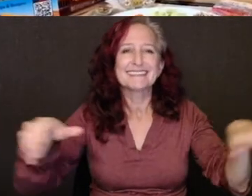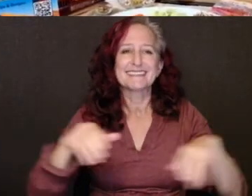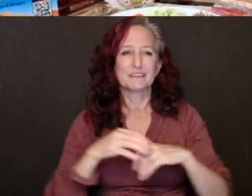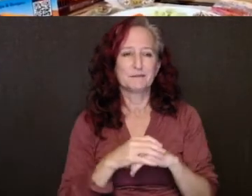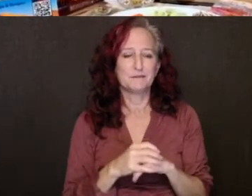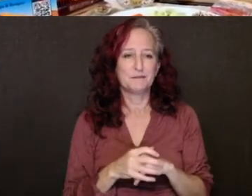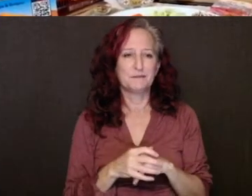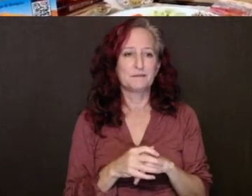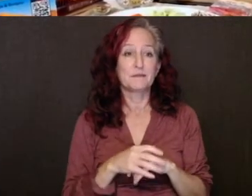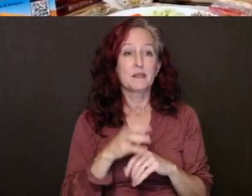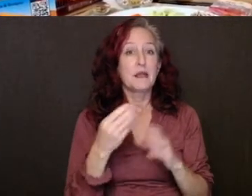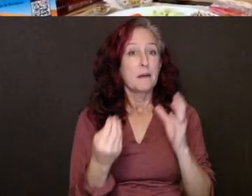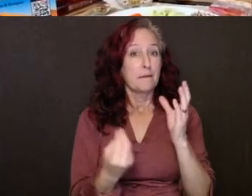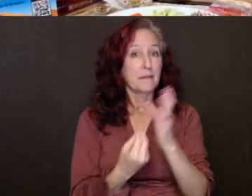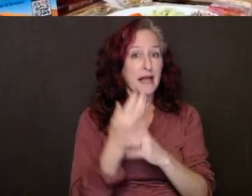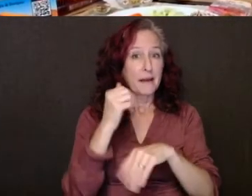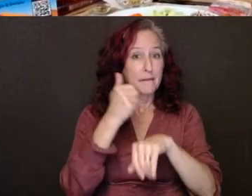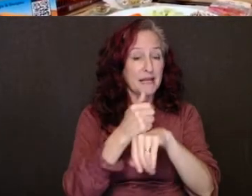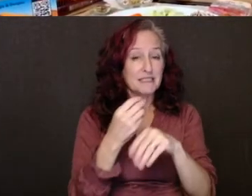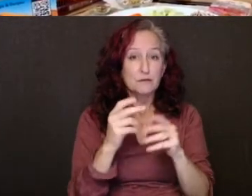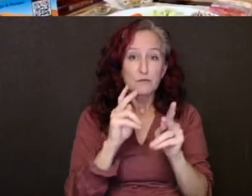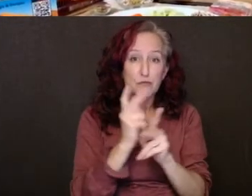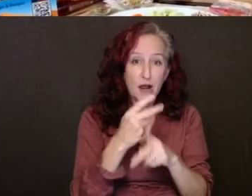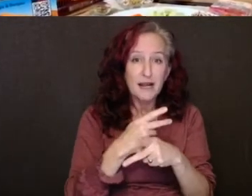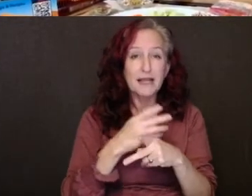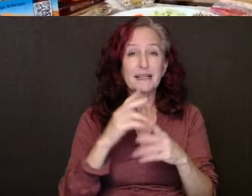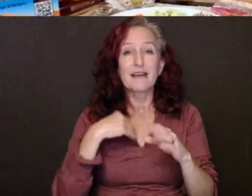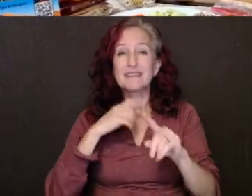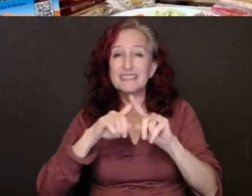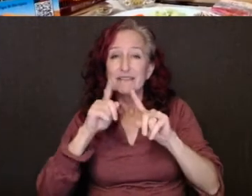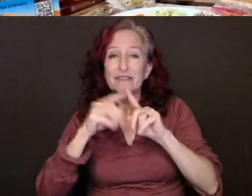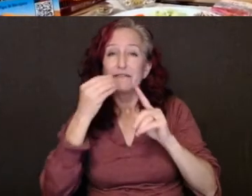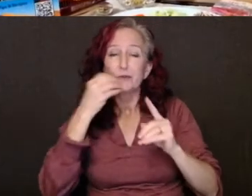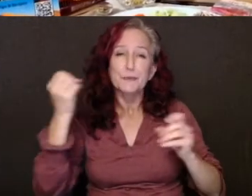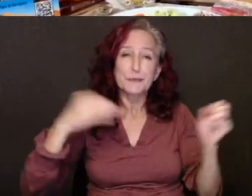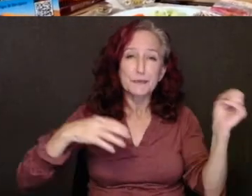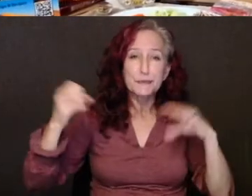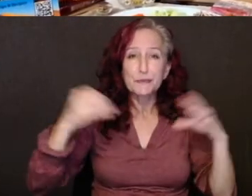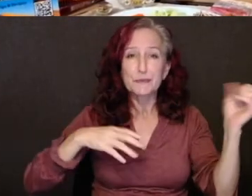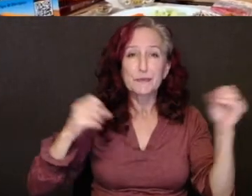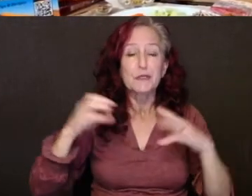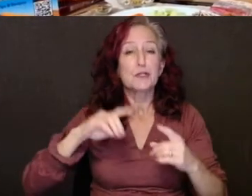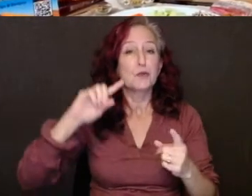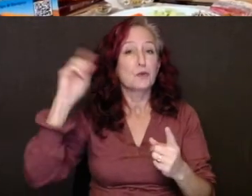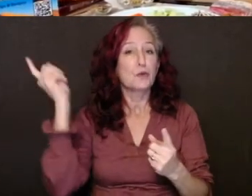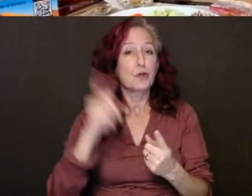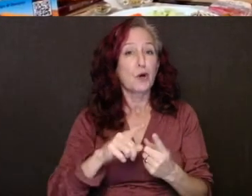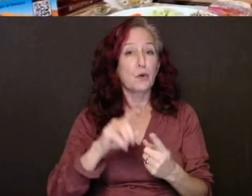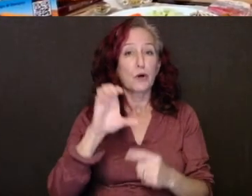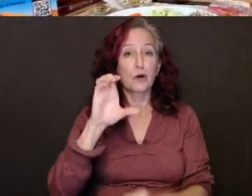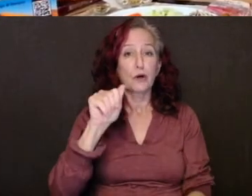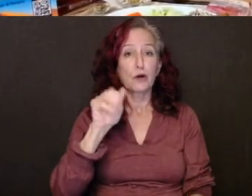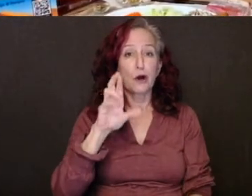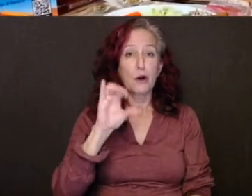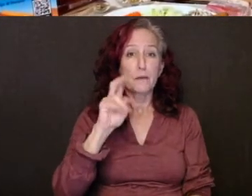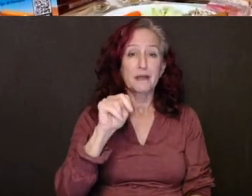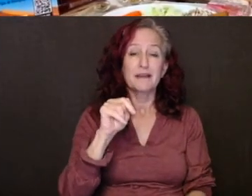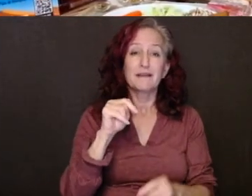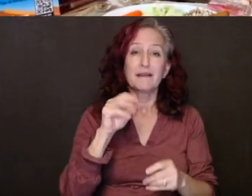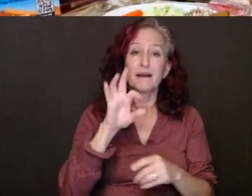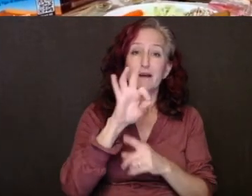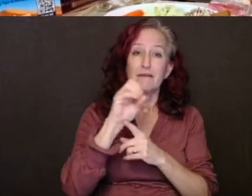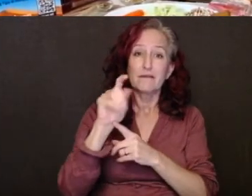body, first of all, we don't need that much meat protein. We need a lot of protein, but it can be plant protein, okay?